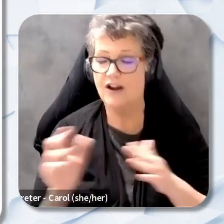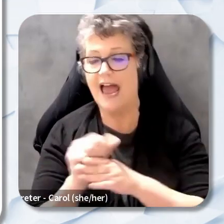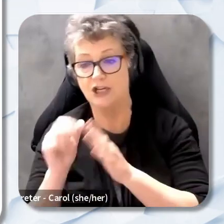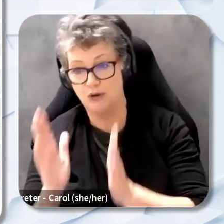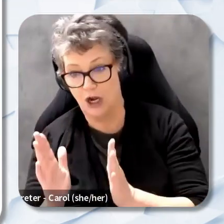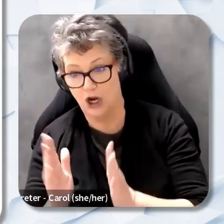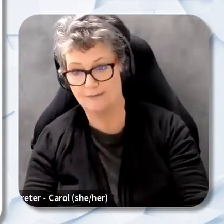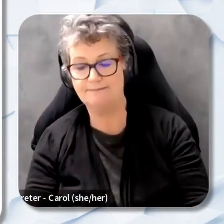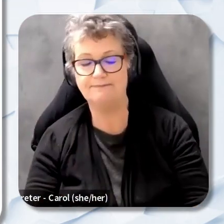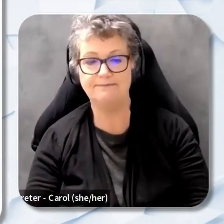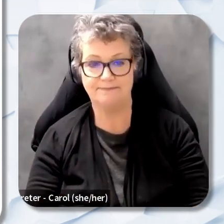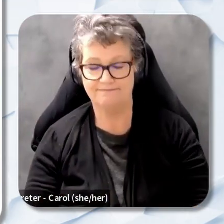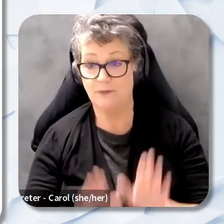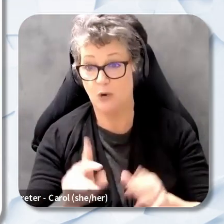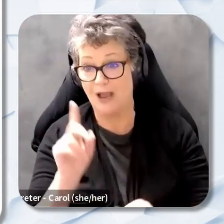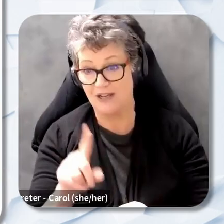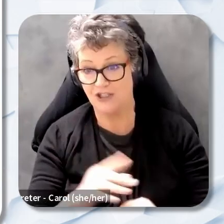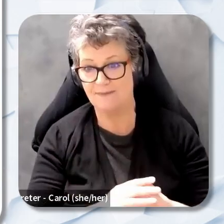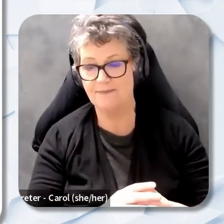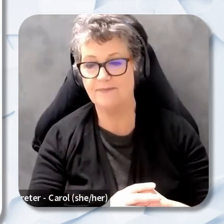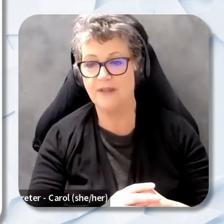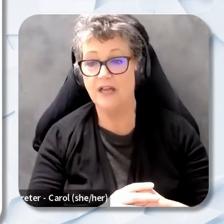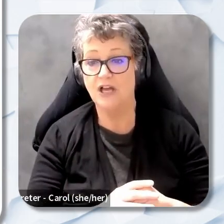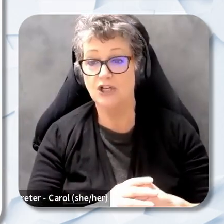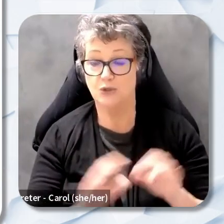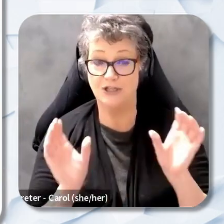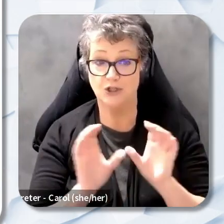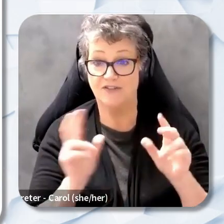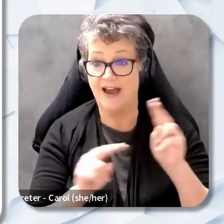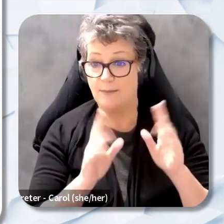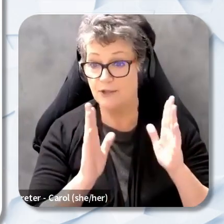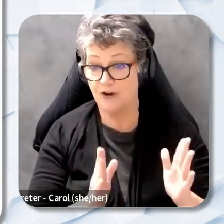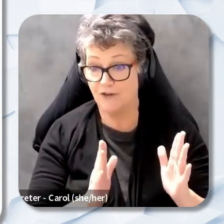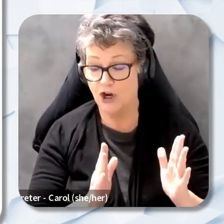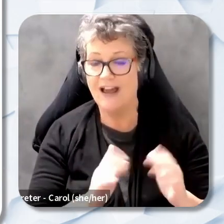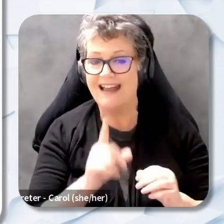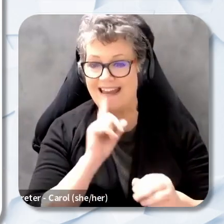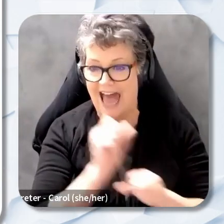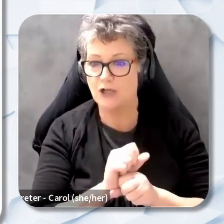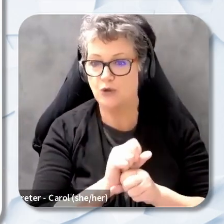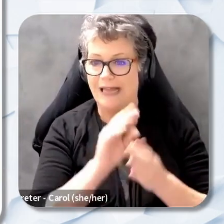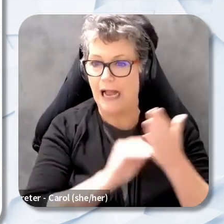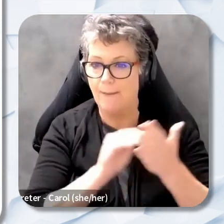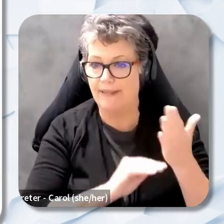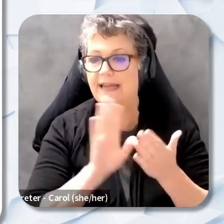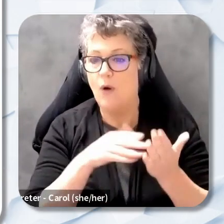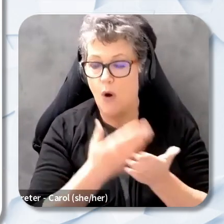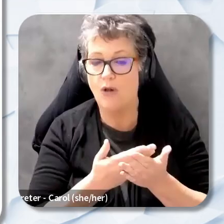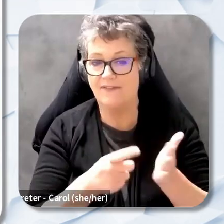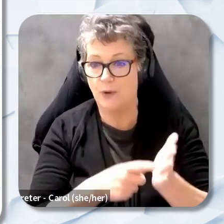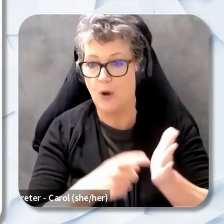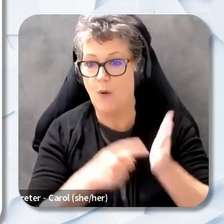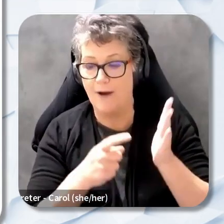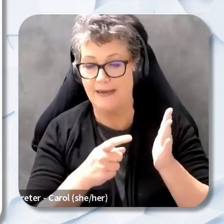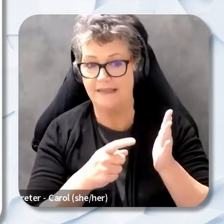trainer? Great question. So a certified observer can actually complete all of the